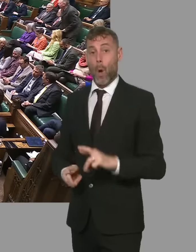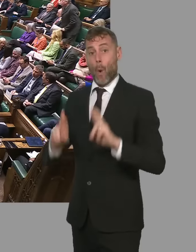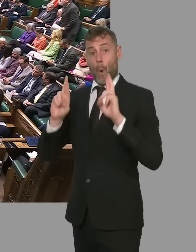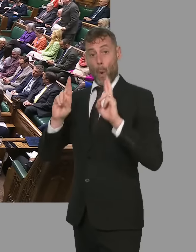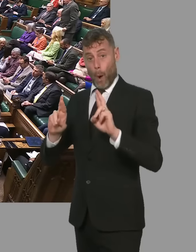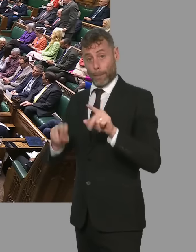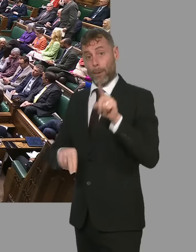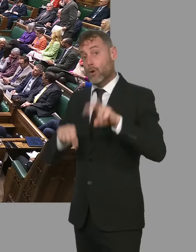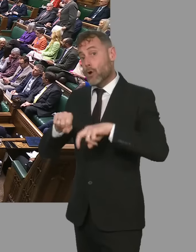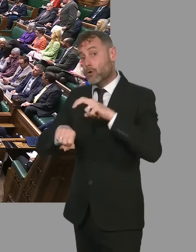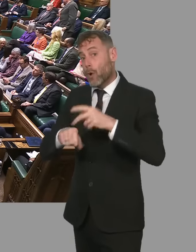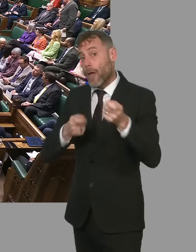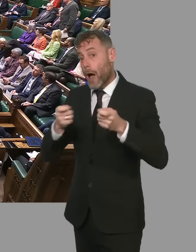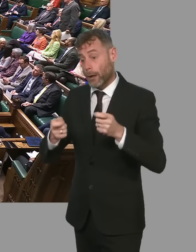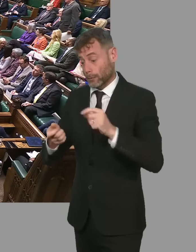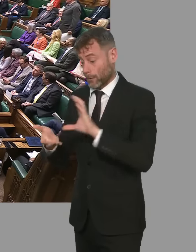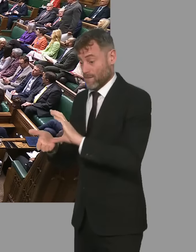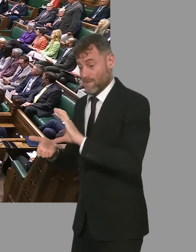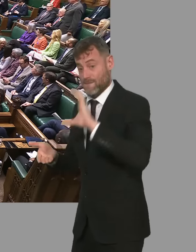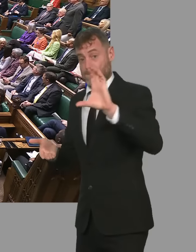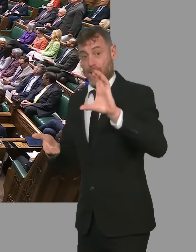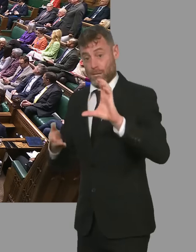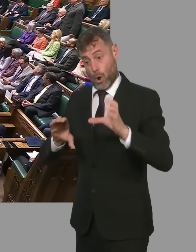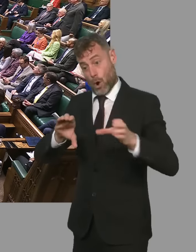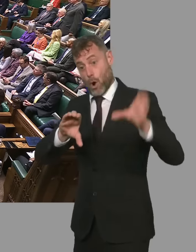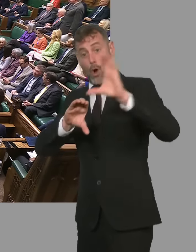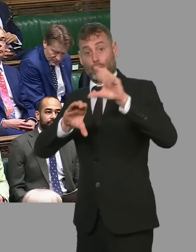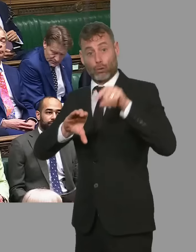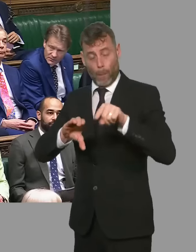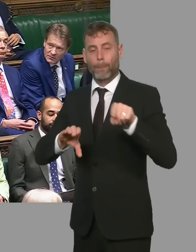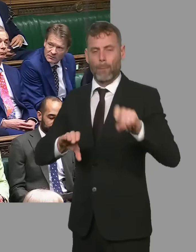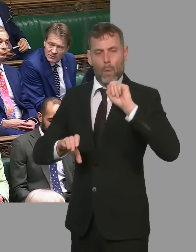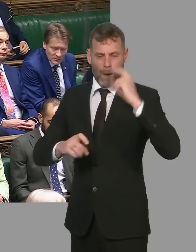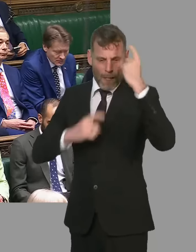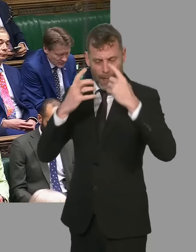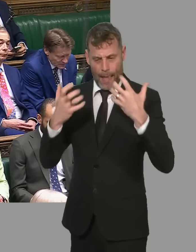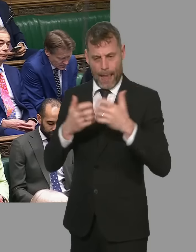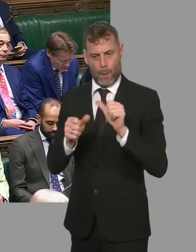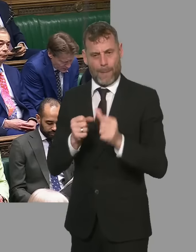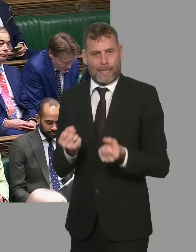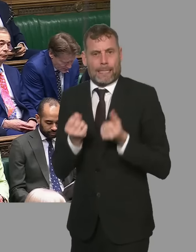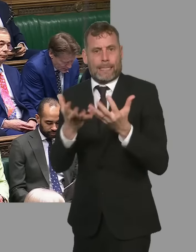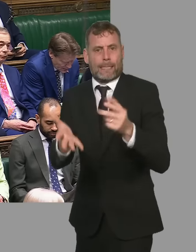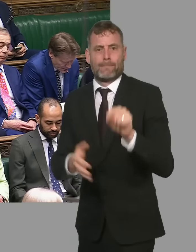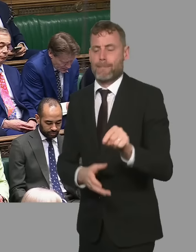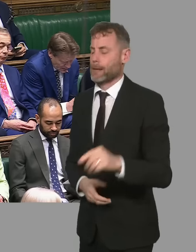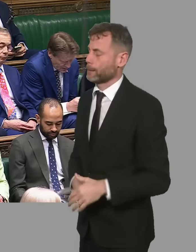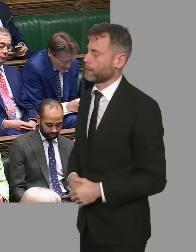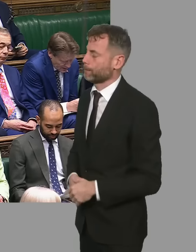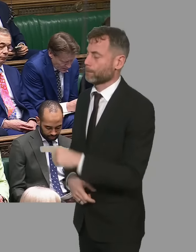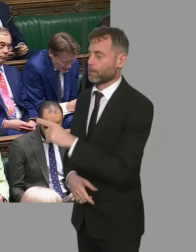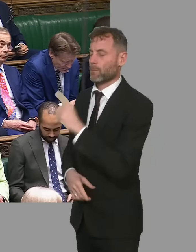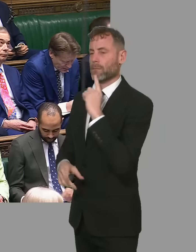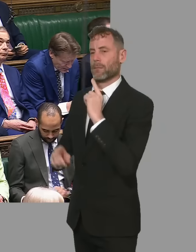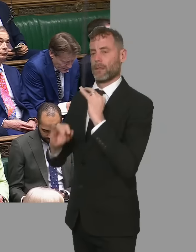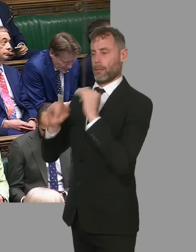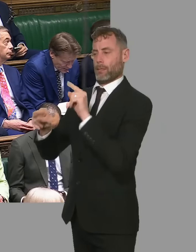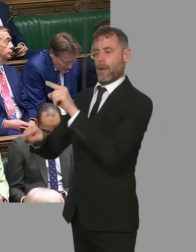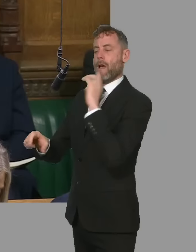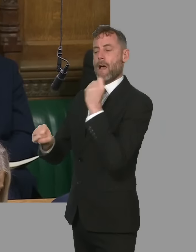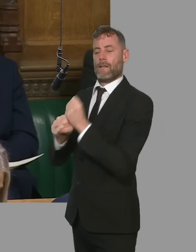Wilson. As a result of the government's mismanagement of the economy, the spring statement forecast